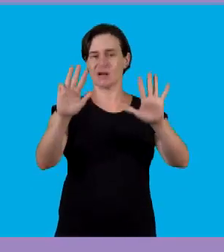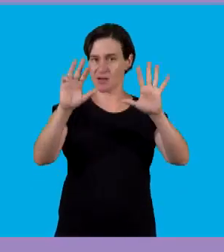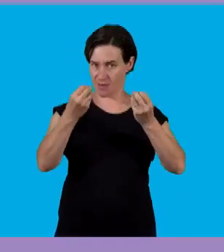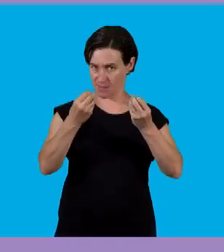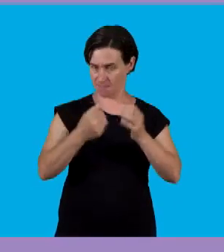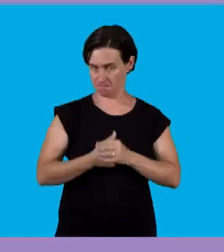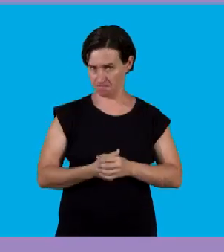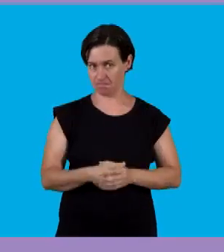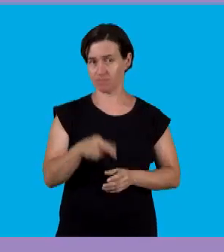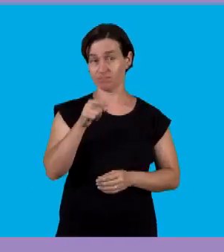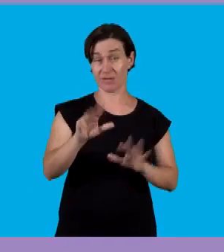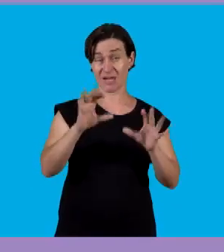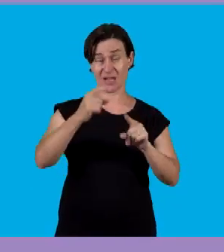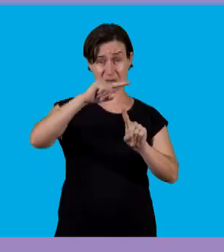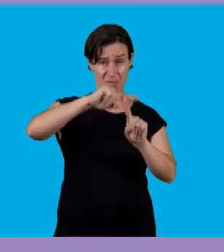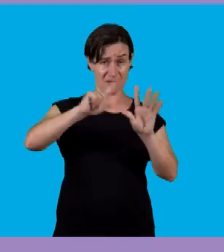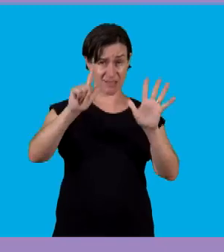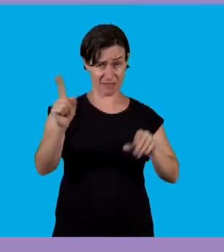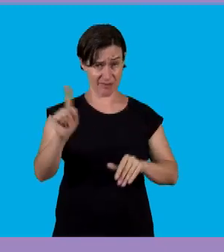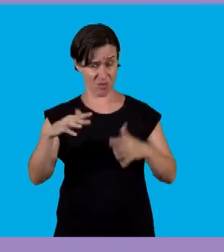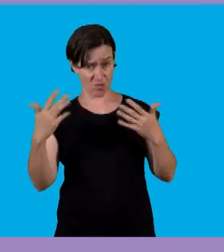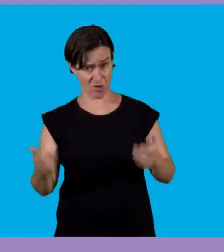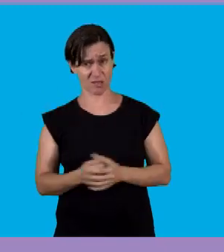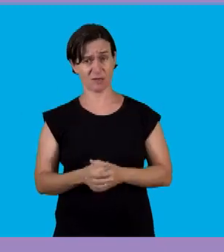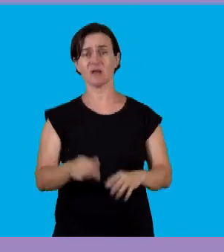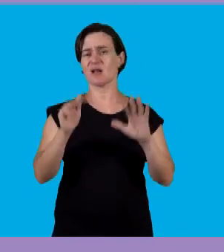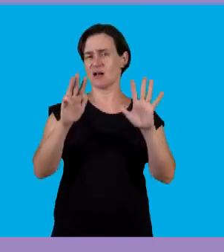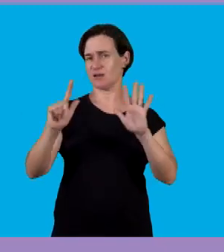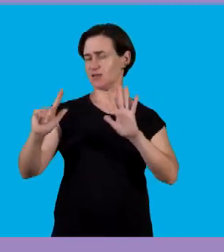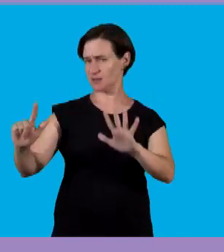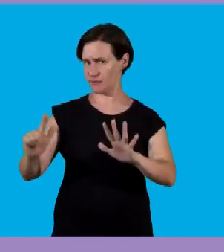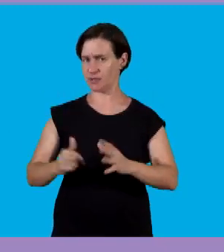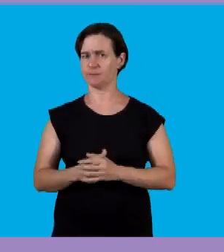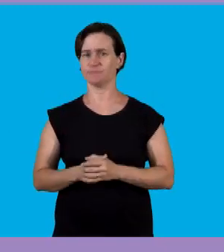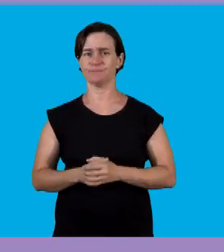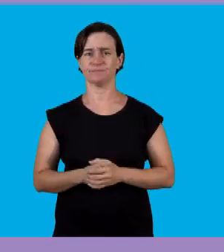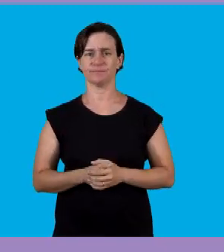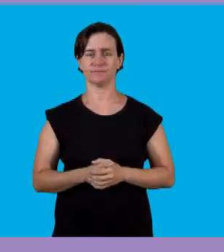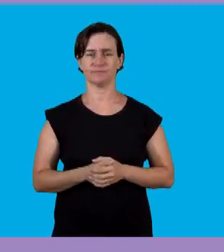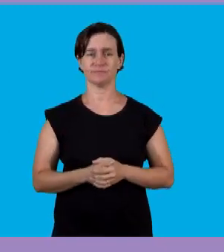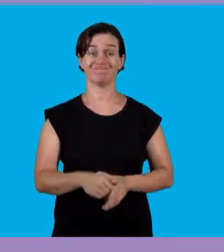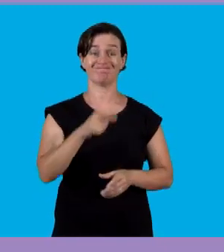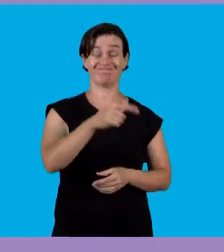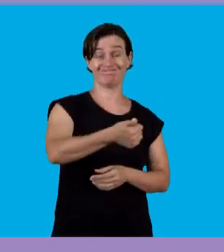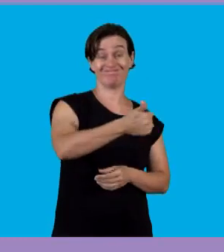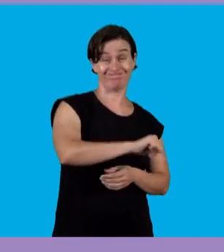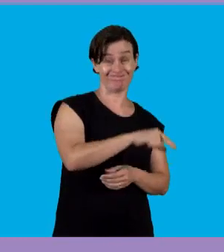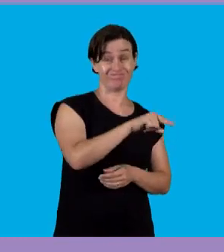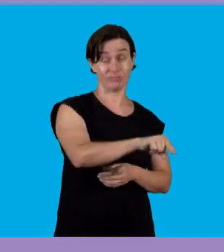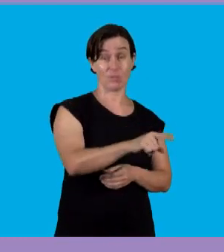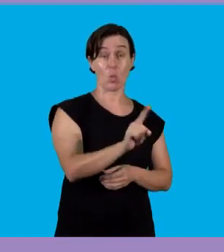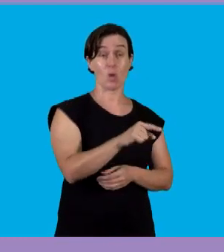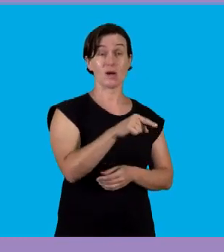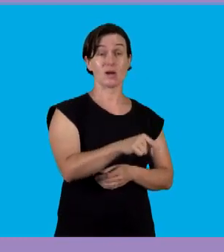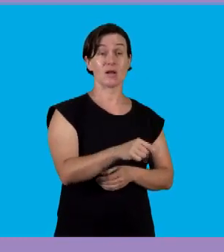is a 90. And when we add 7 onto that, that is going to be 97. And then the